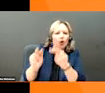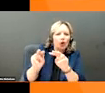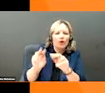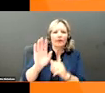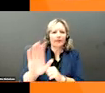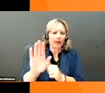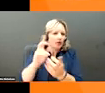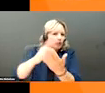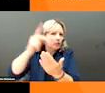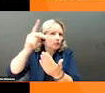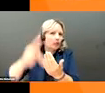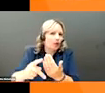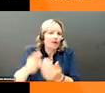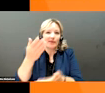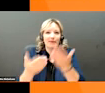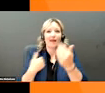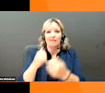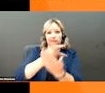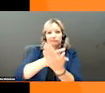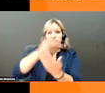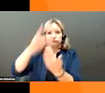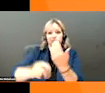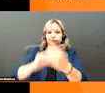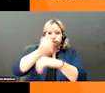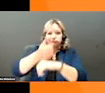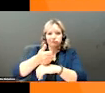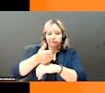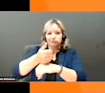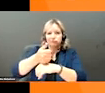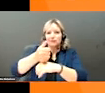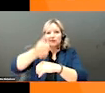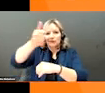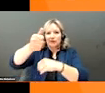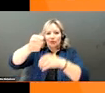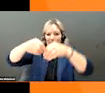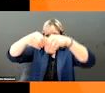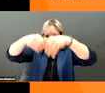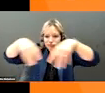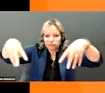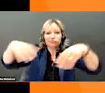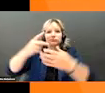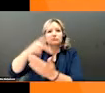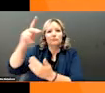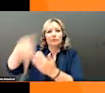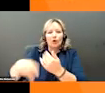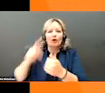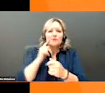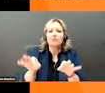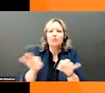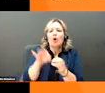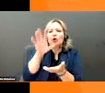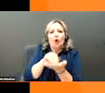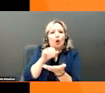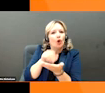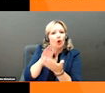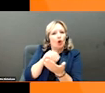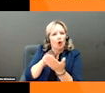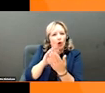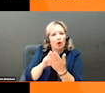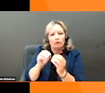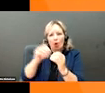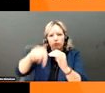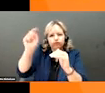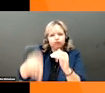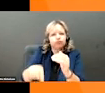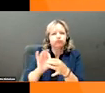like an umbrella program that all of this fits under? You just really want to get to know everything about them. And by looking